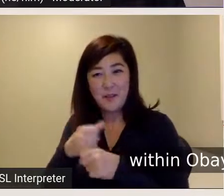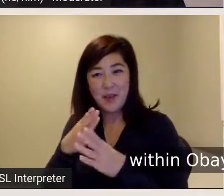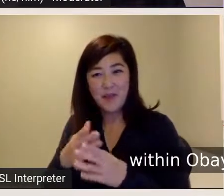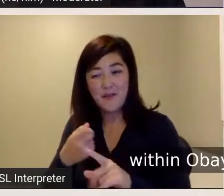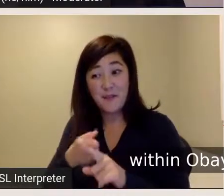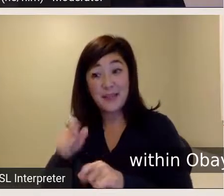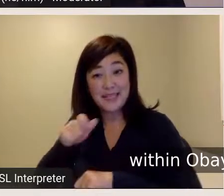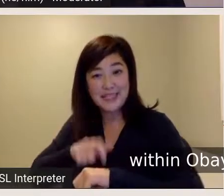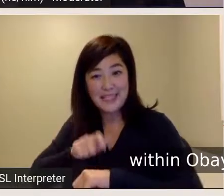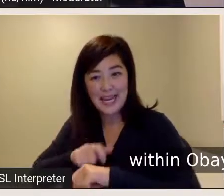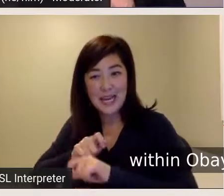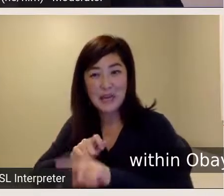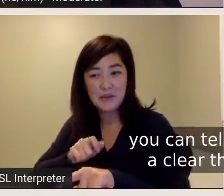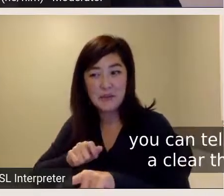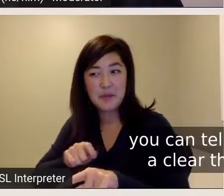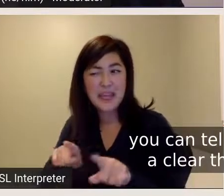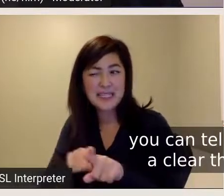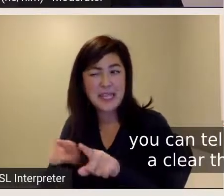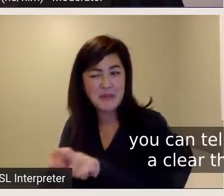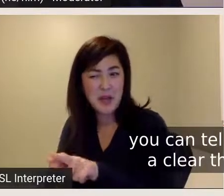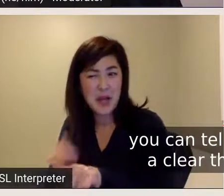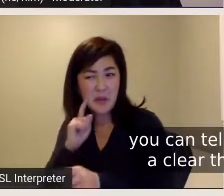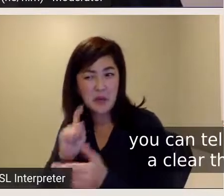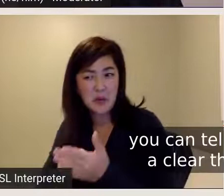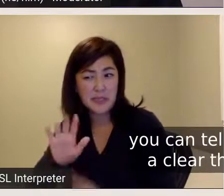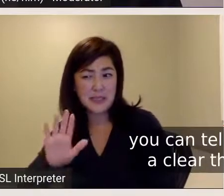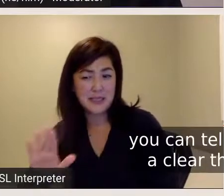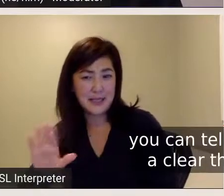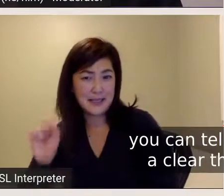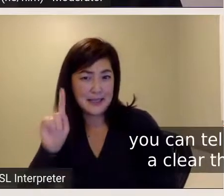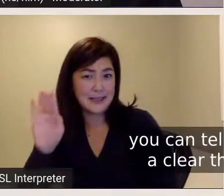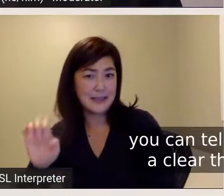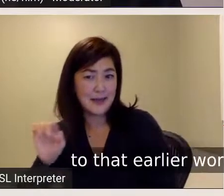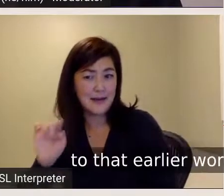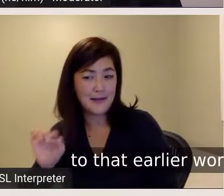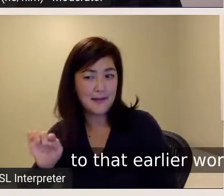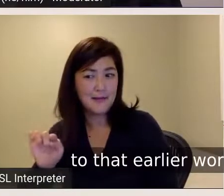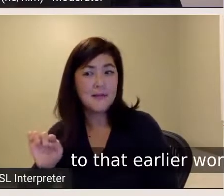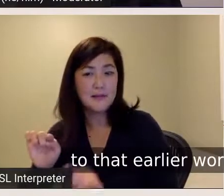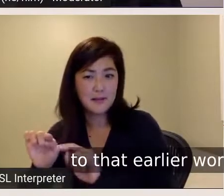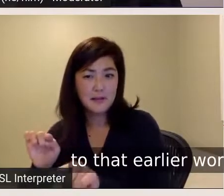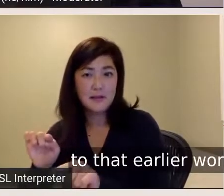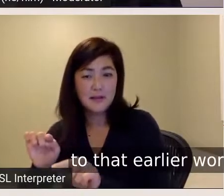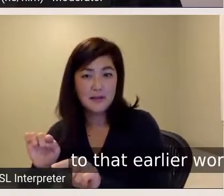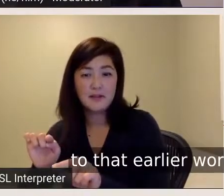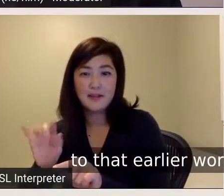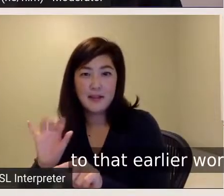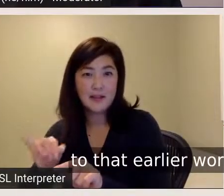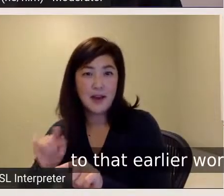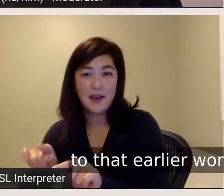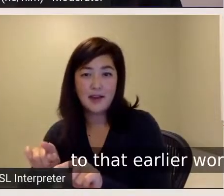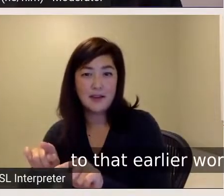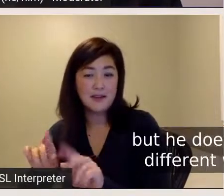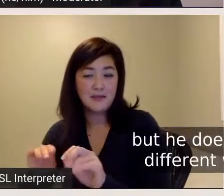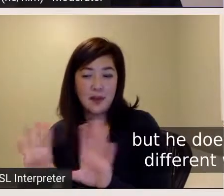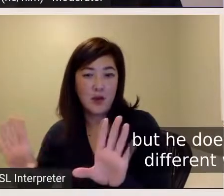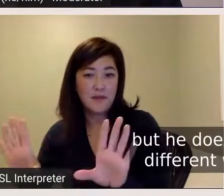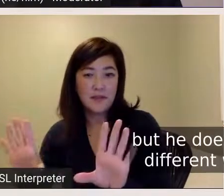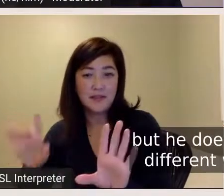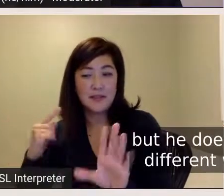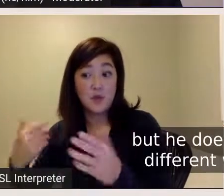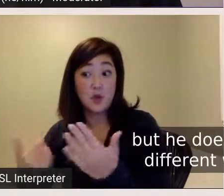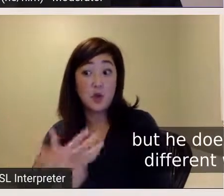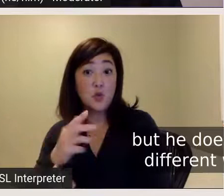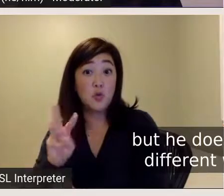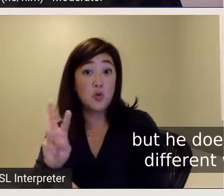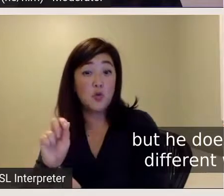within Obayashi's films, you can tell that there's a clear through line to that earlier work of the new wave, but he does